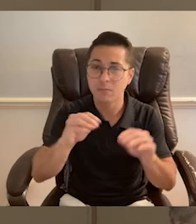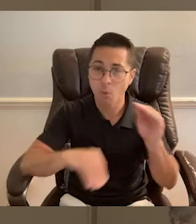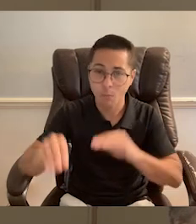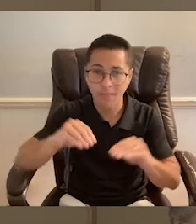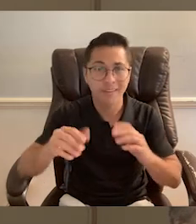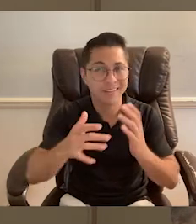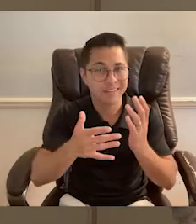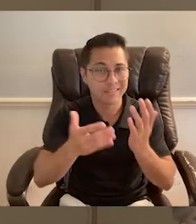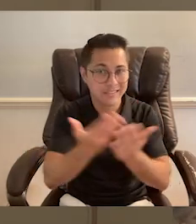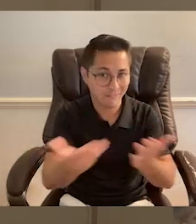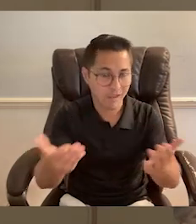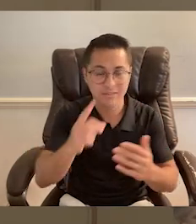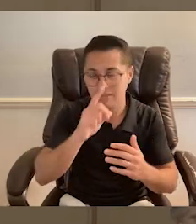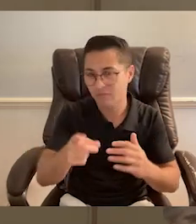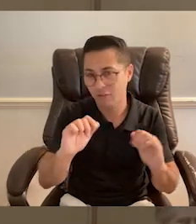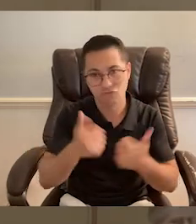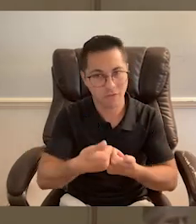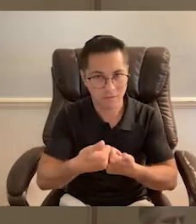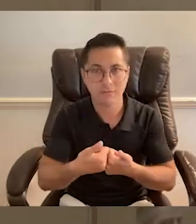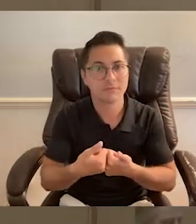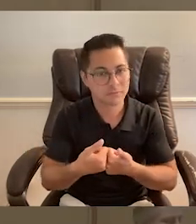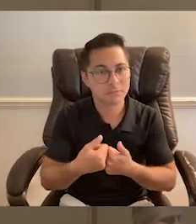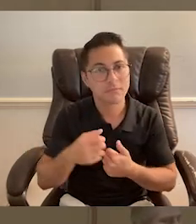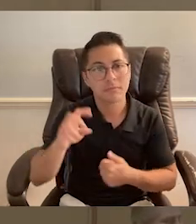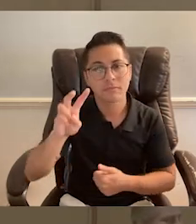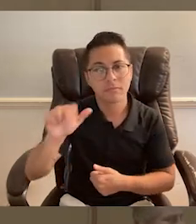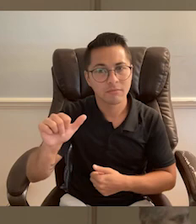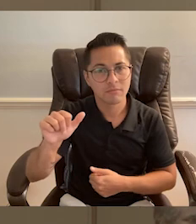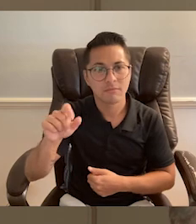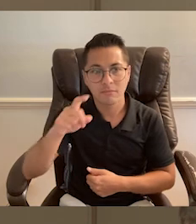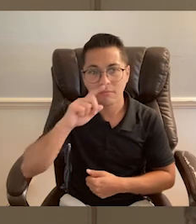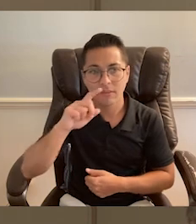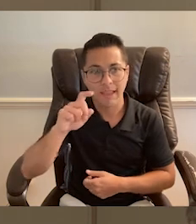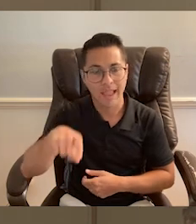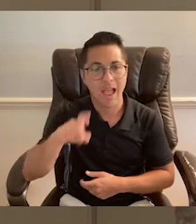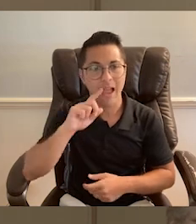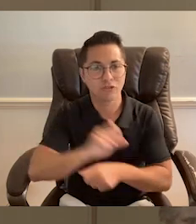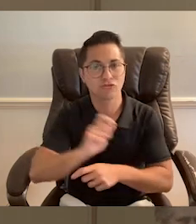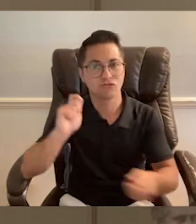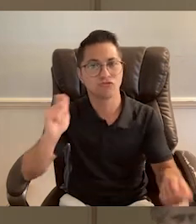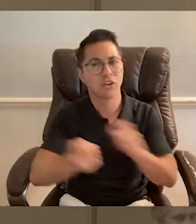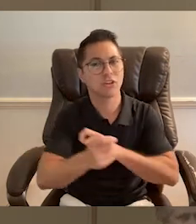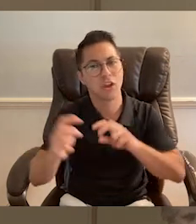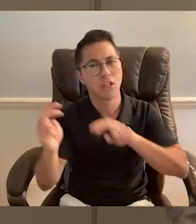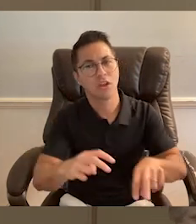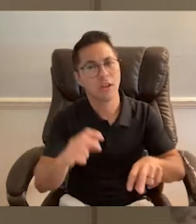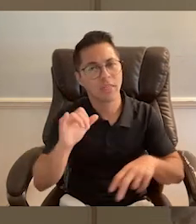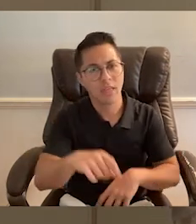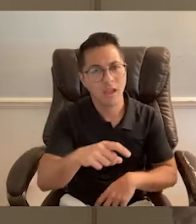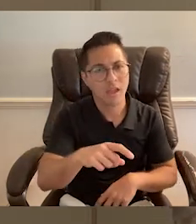sensors to add balance to it. So while you're walking, losing balance makes things, go south,